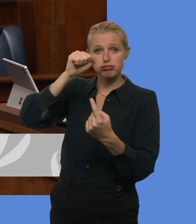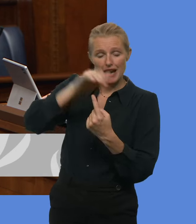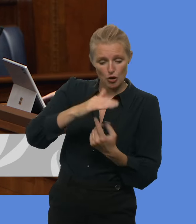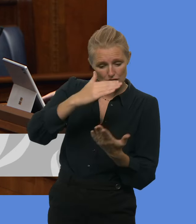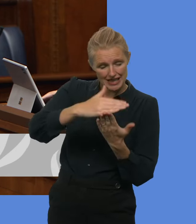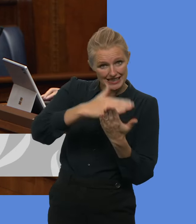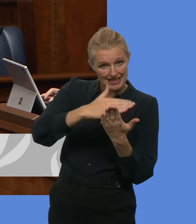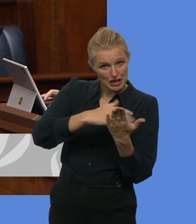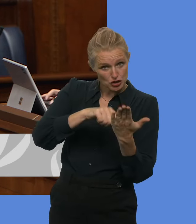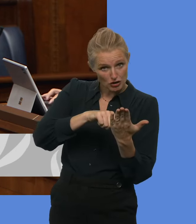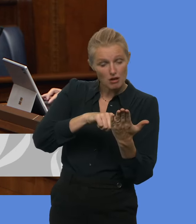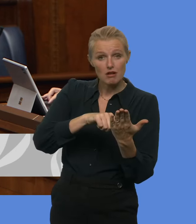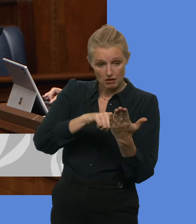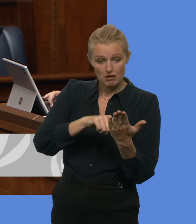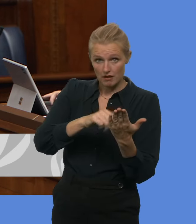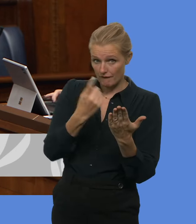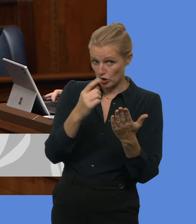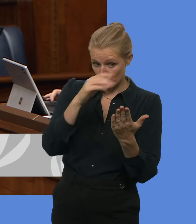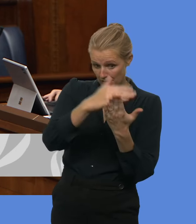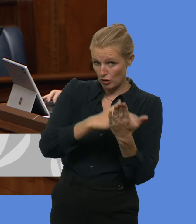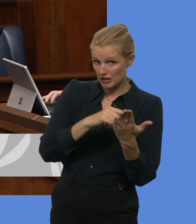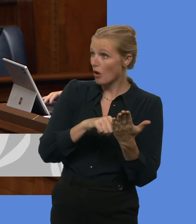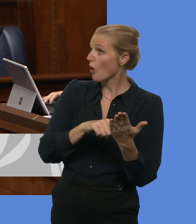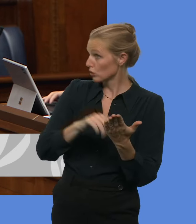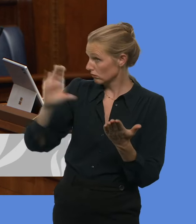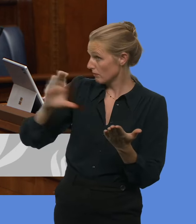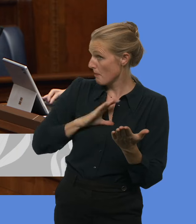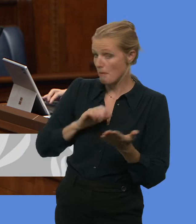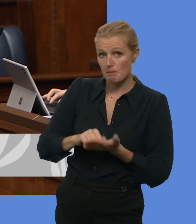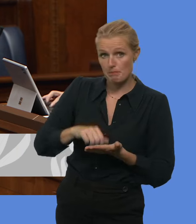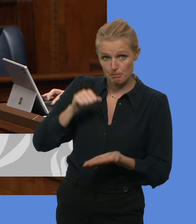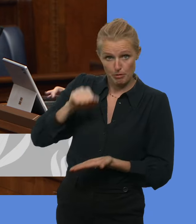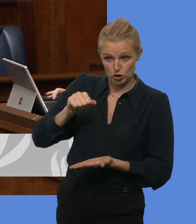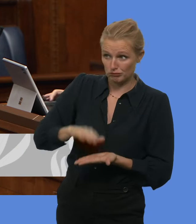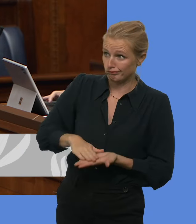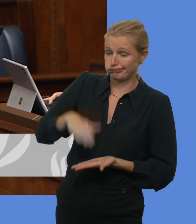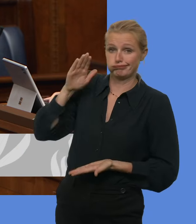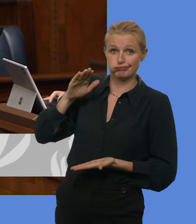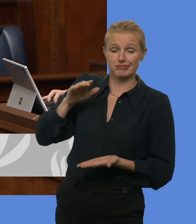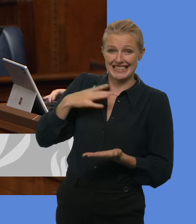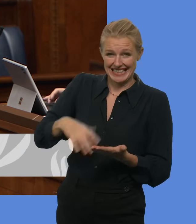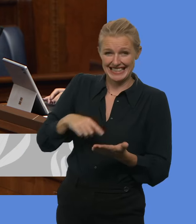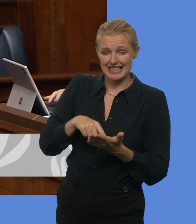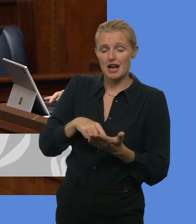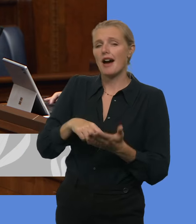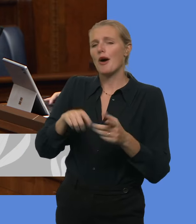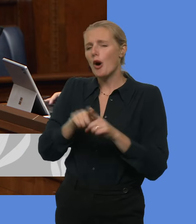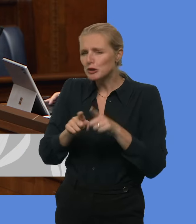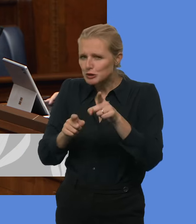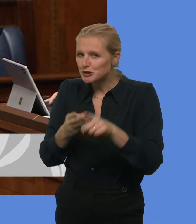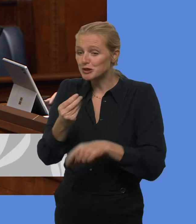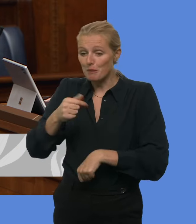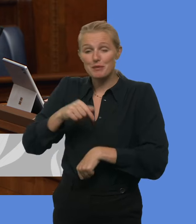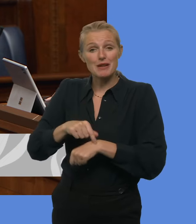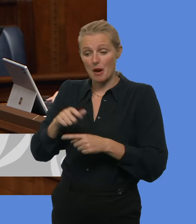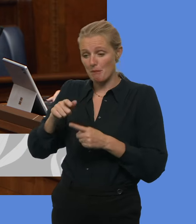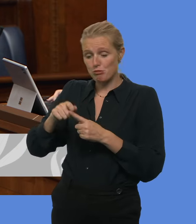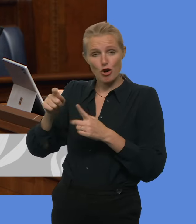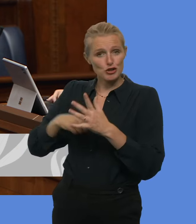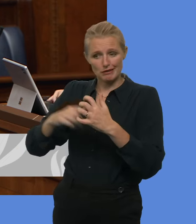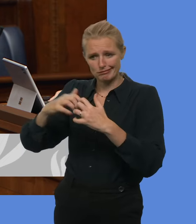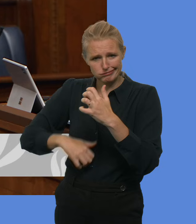about securing the budget, the much needed budget. But an absolutely critical aspect of that, and very often where these projects fall down, is around the